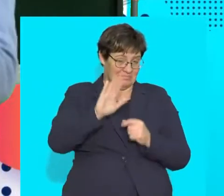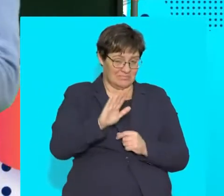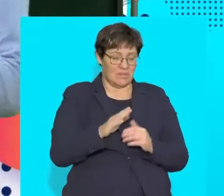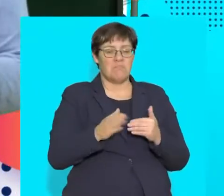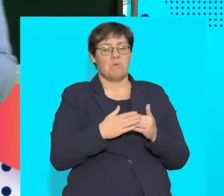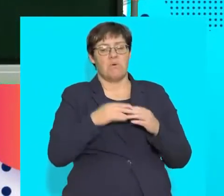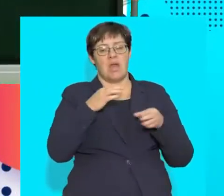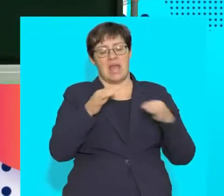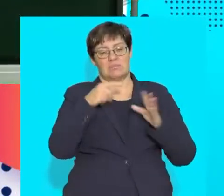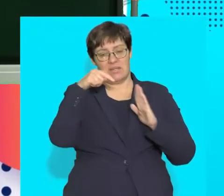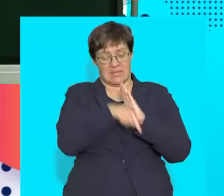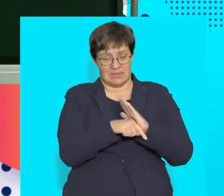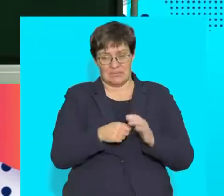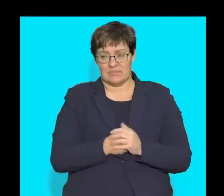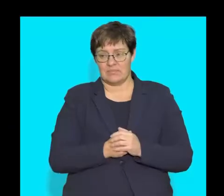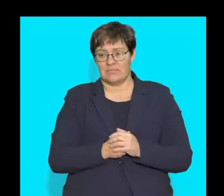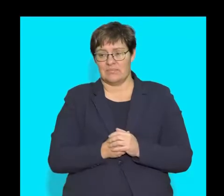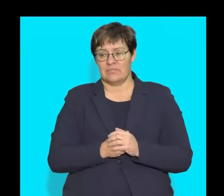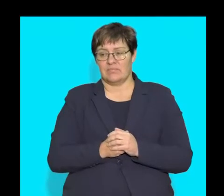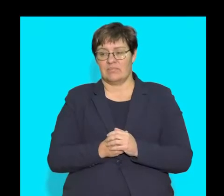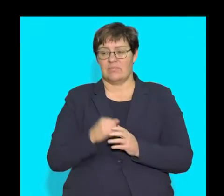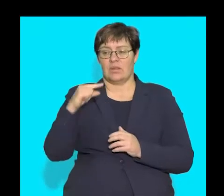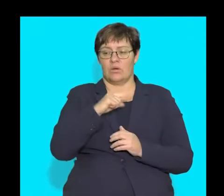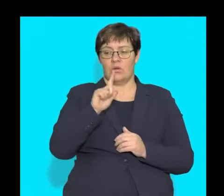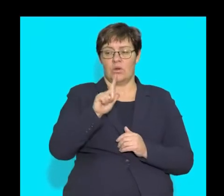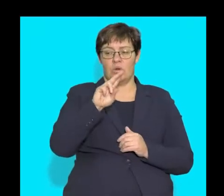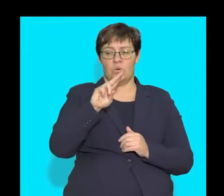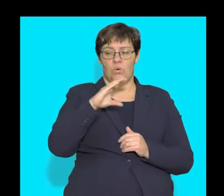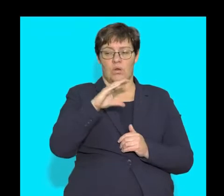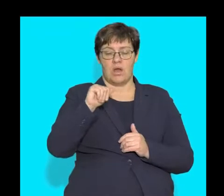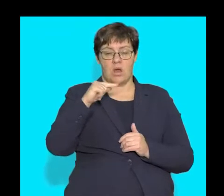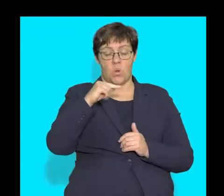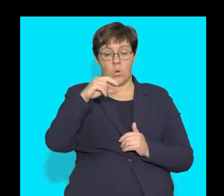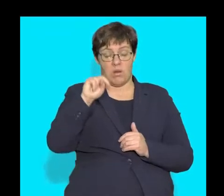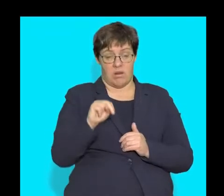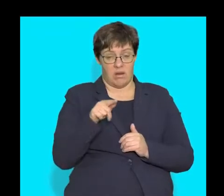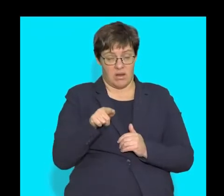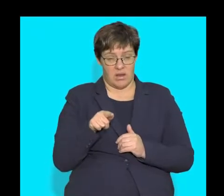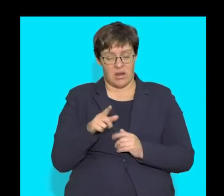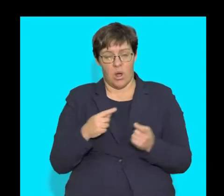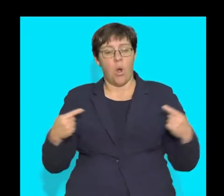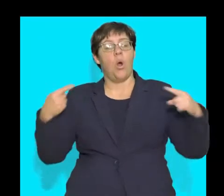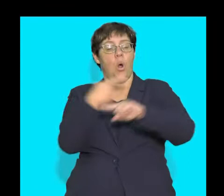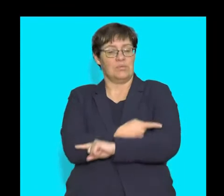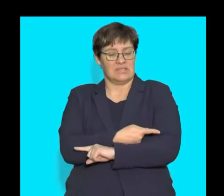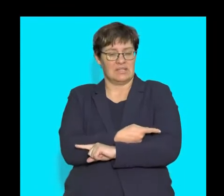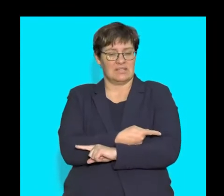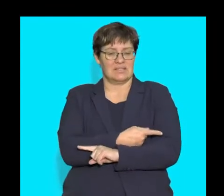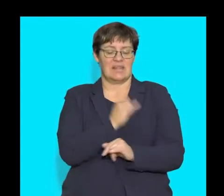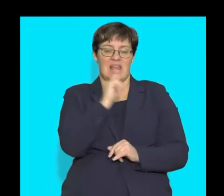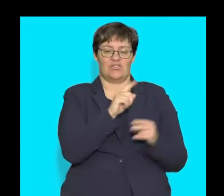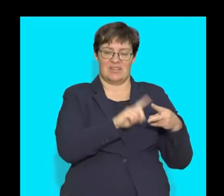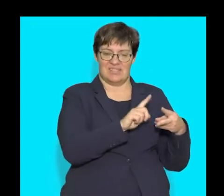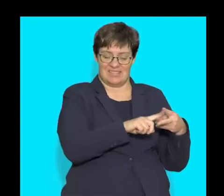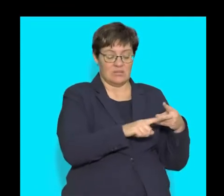get into the further explanation. So glucagon, as I mentioned, I've pointed that out to you, does the opposite of what